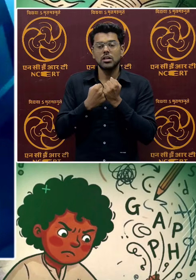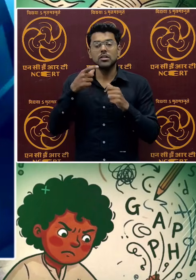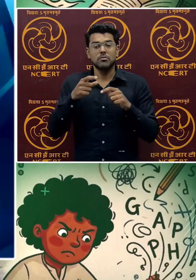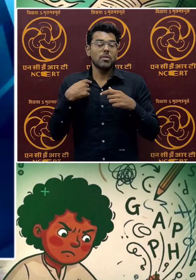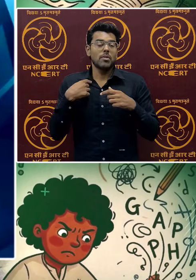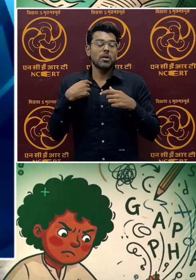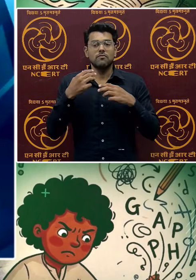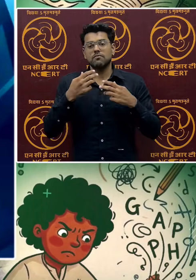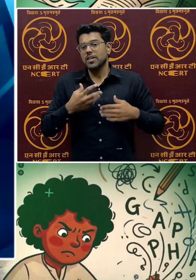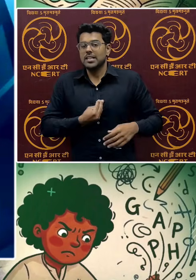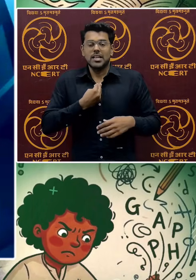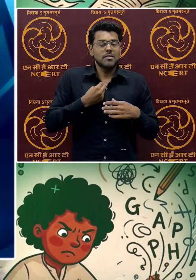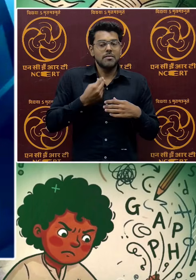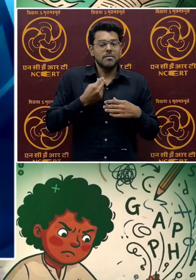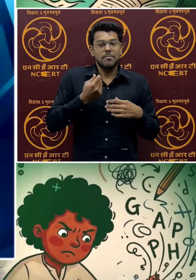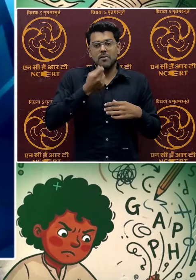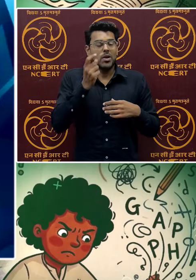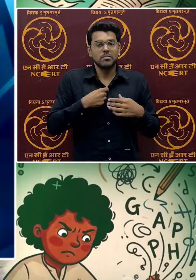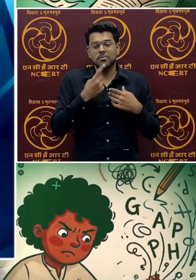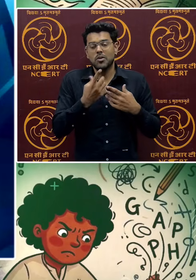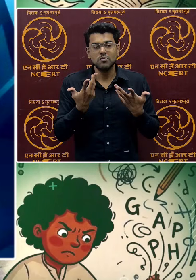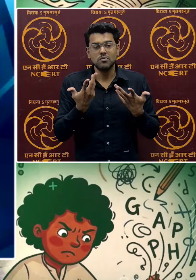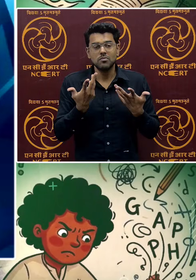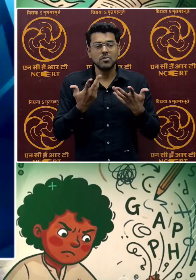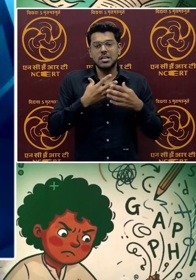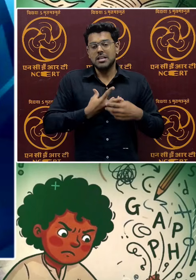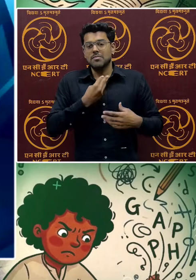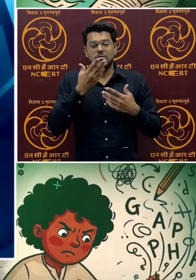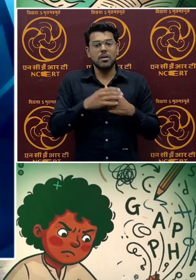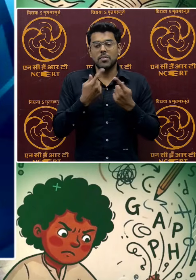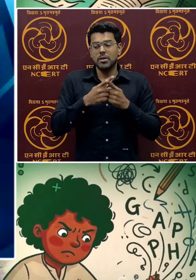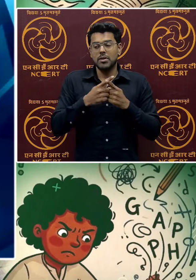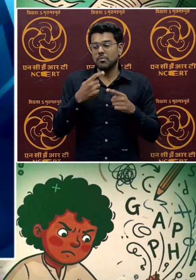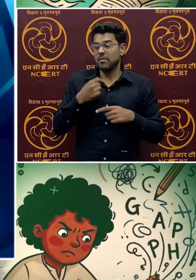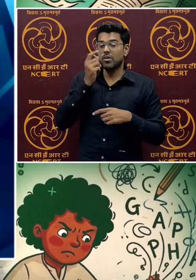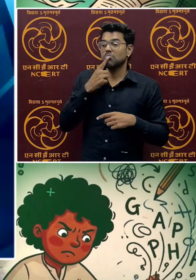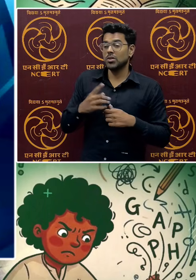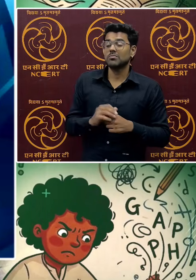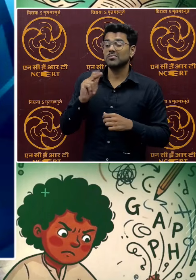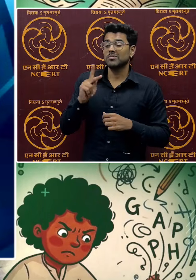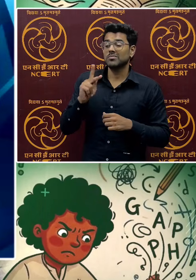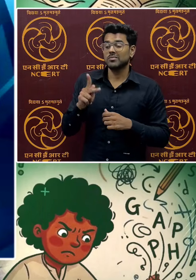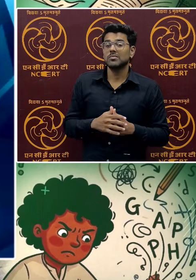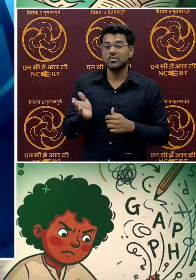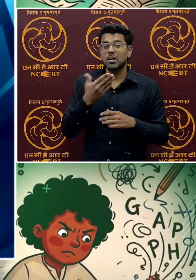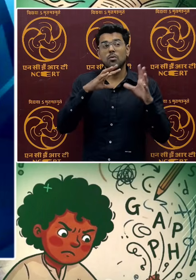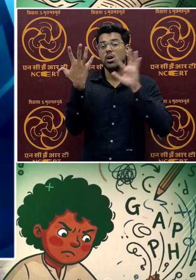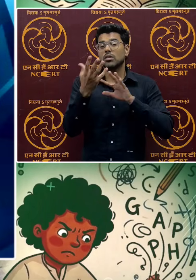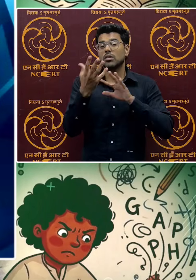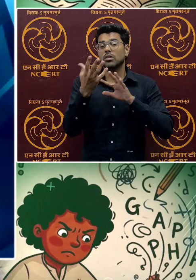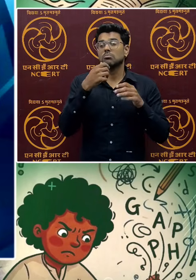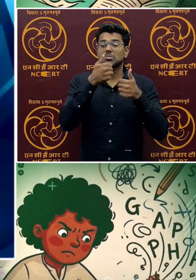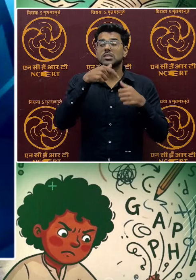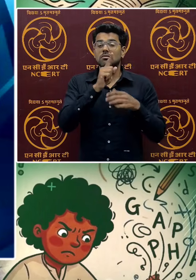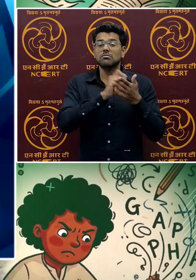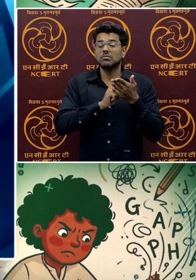whole fact. And my father kind of blew my whole excitement. Why? Because he told me, okay, the whole world is writing by